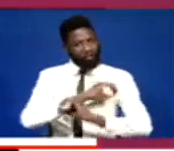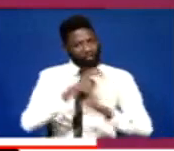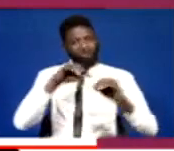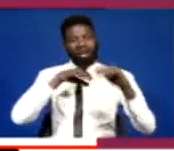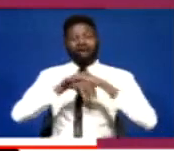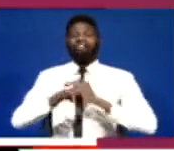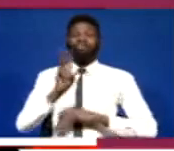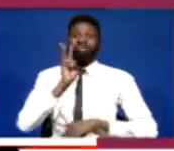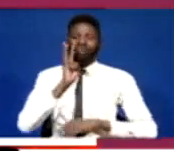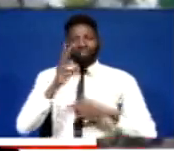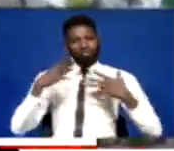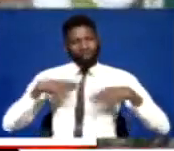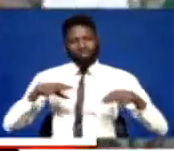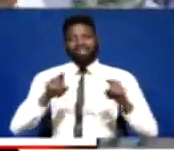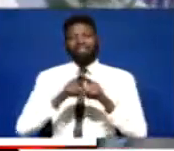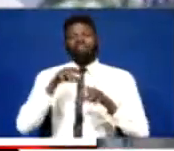livestock.